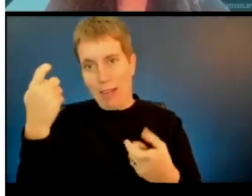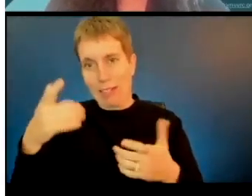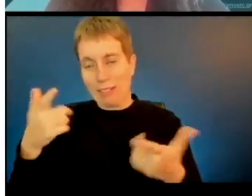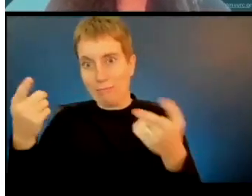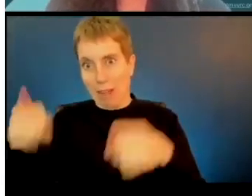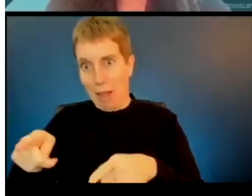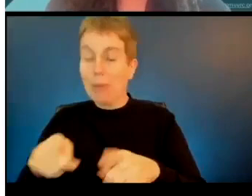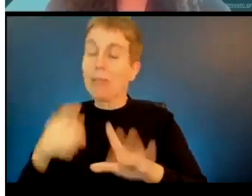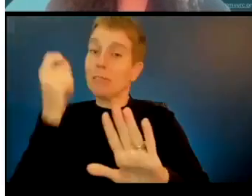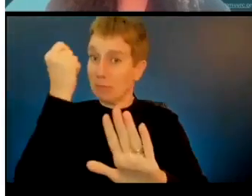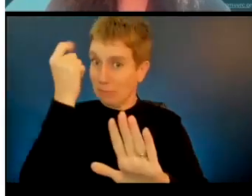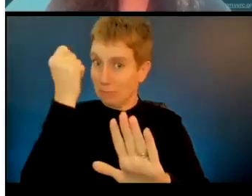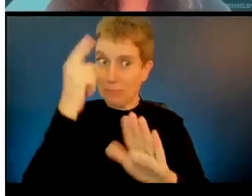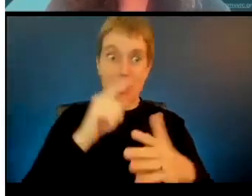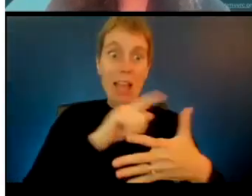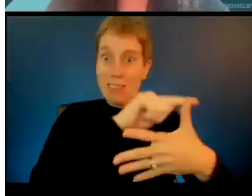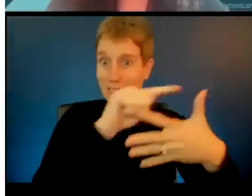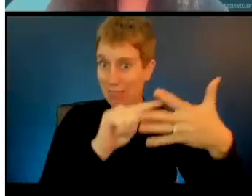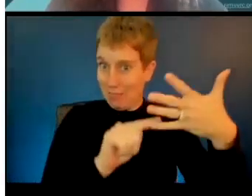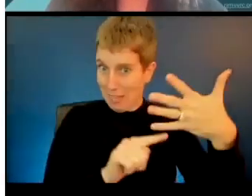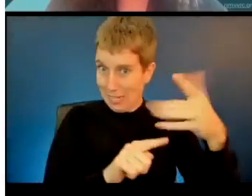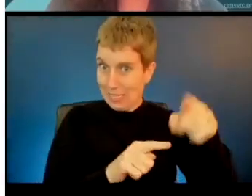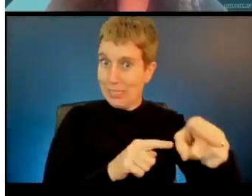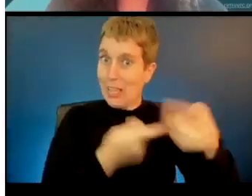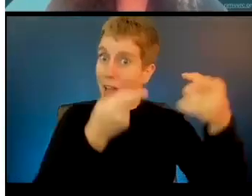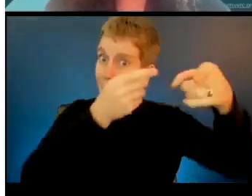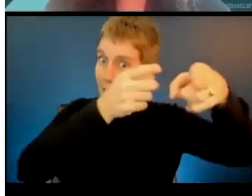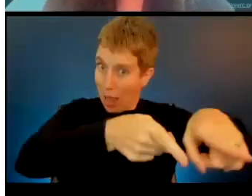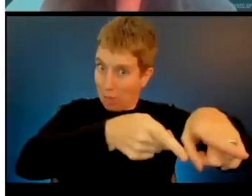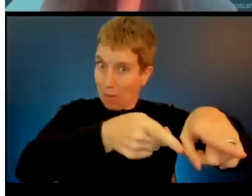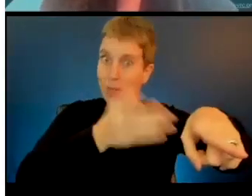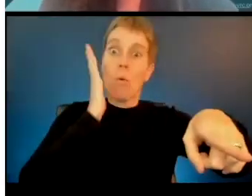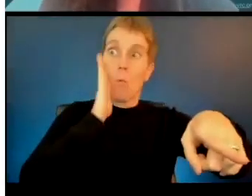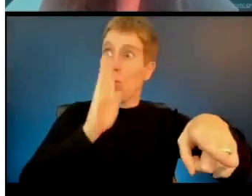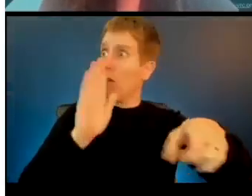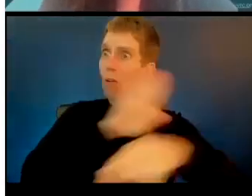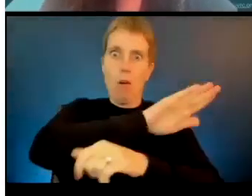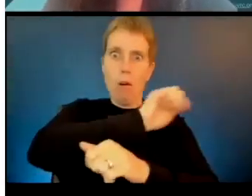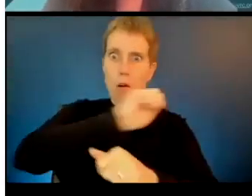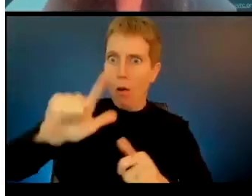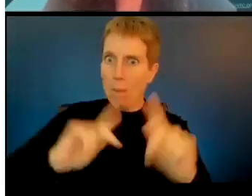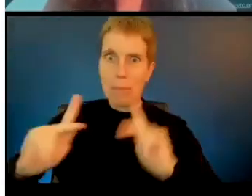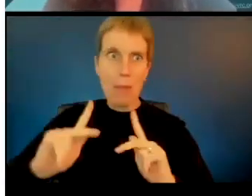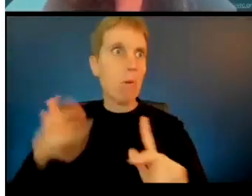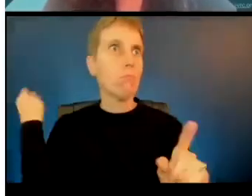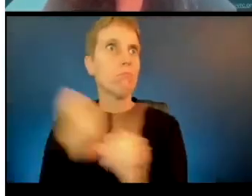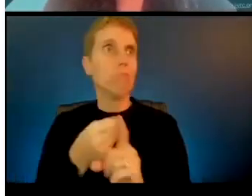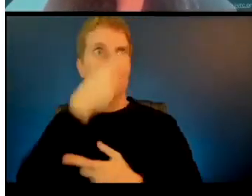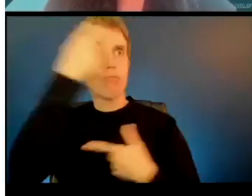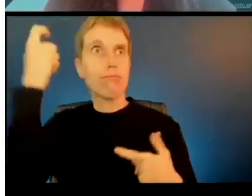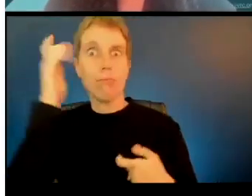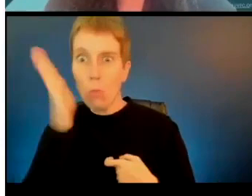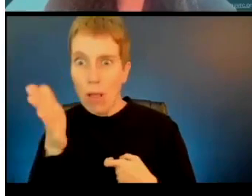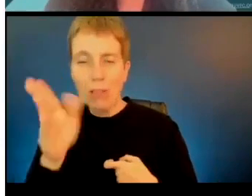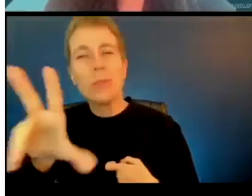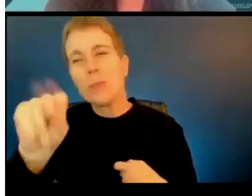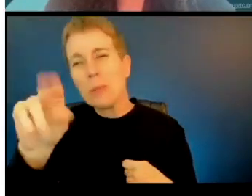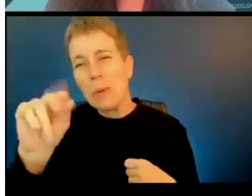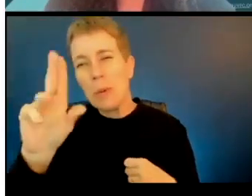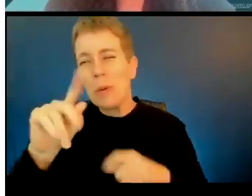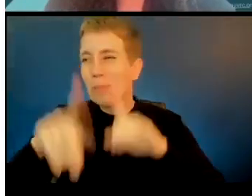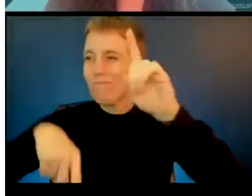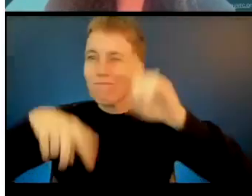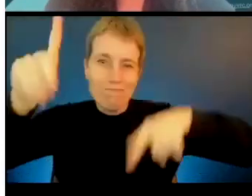not all of these events for everybody brings on that type of response because people respond differently. But there are a number of different potentially